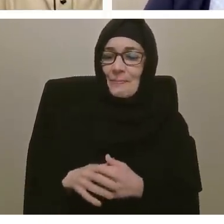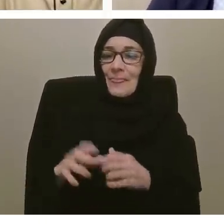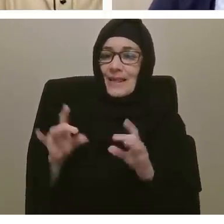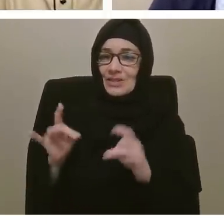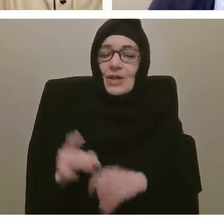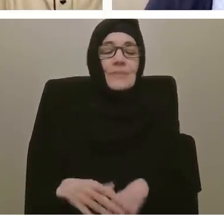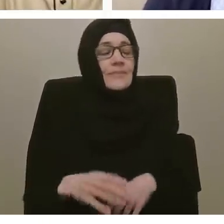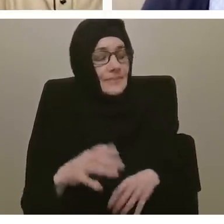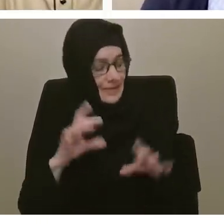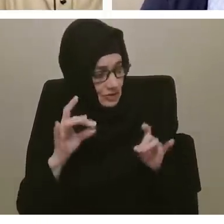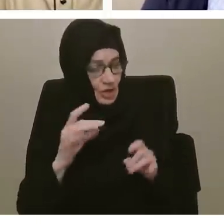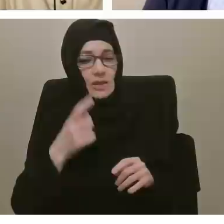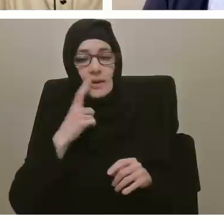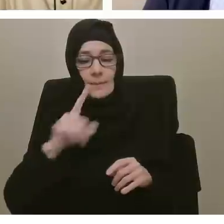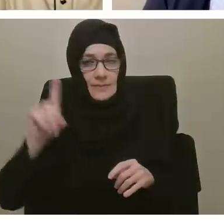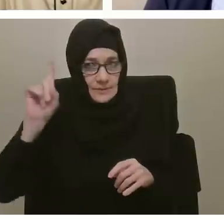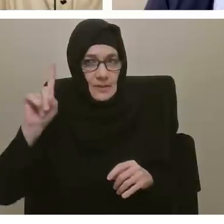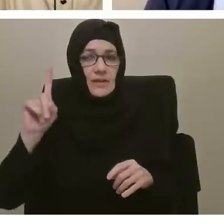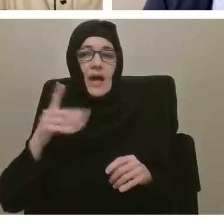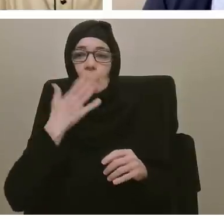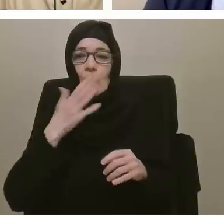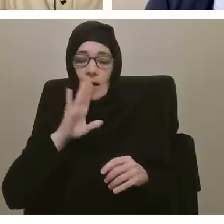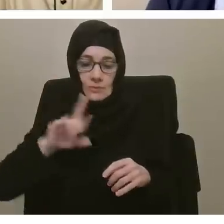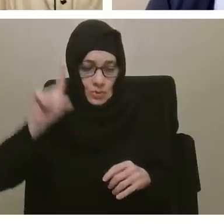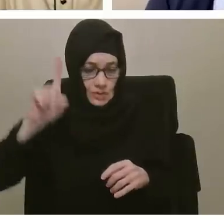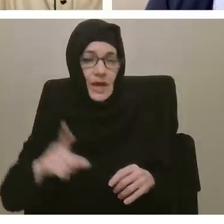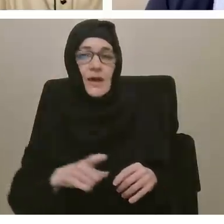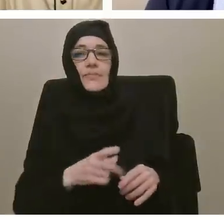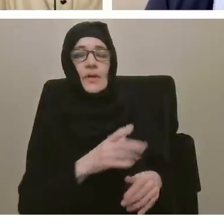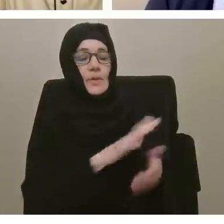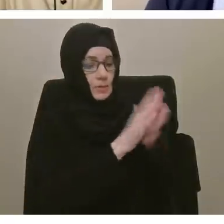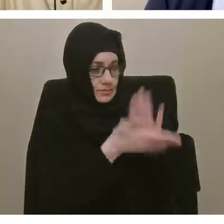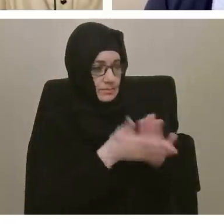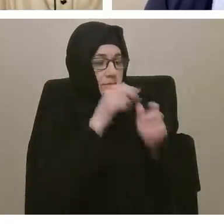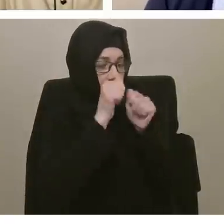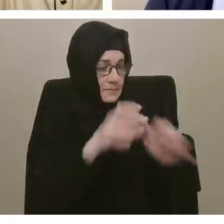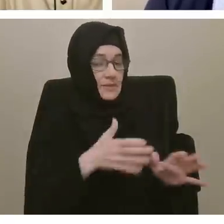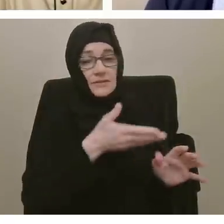InshaAllah. Bismillah wa alhamdulillah, wa salatu wa salamu ala rasulillah wa ba'd.